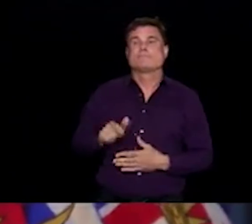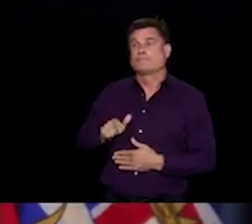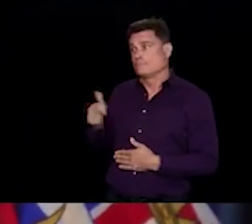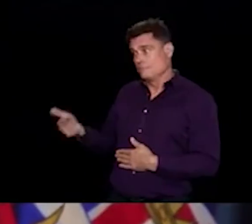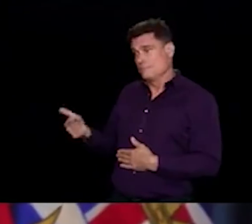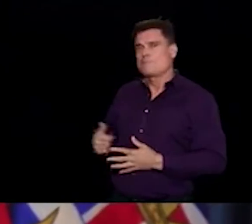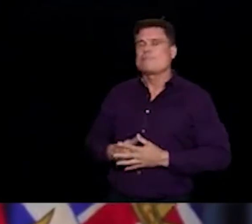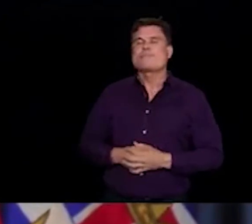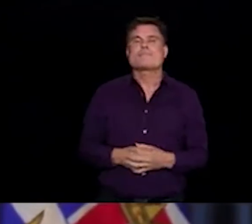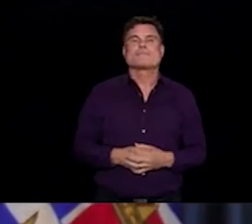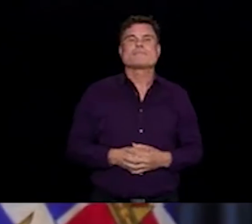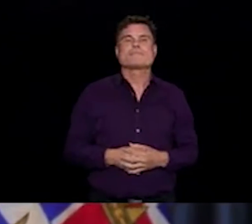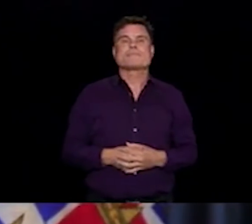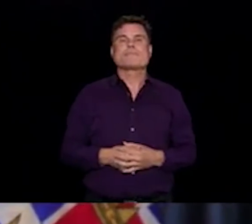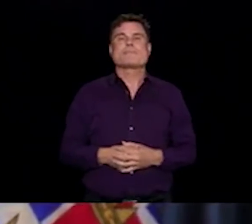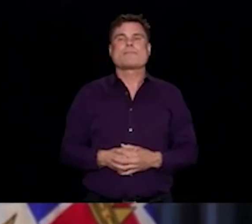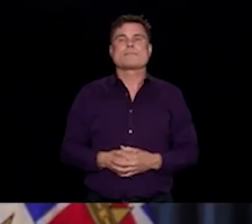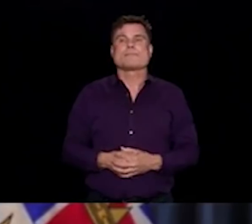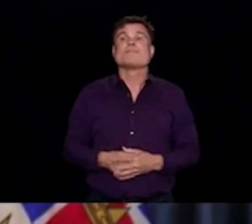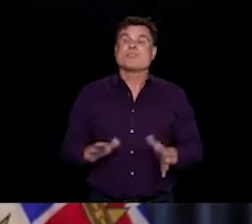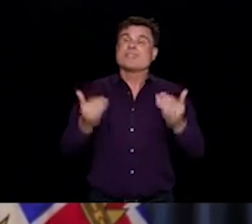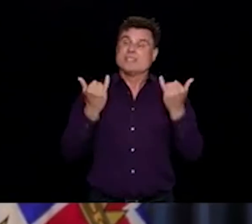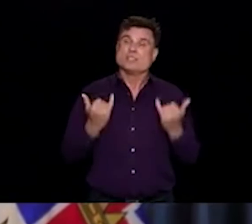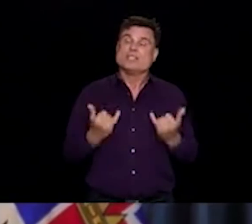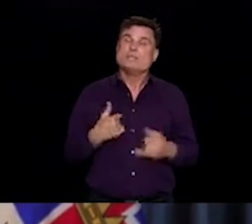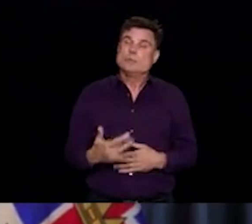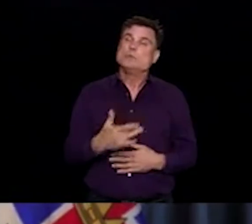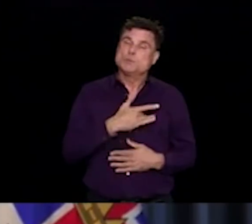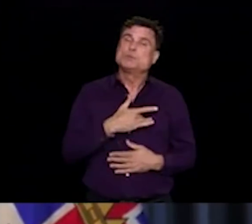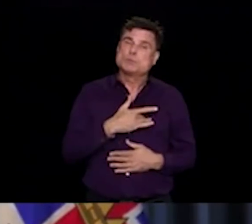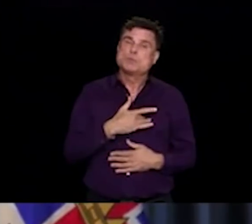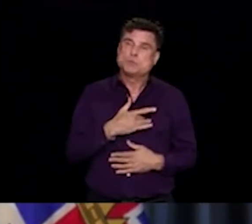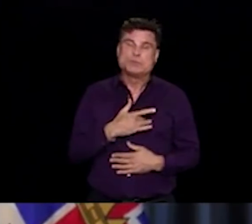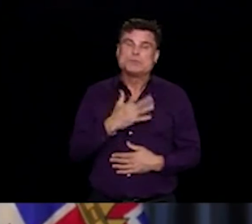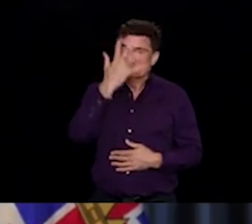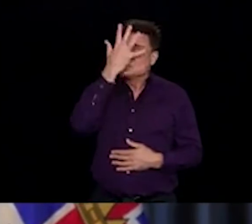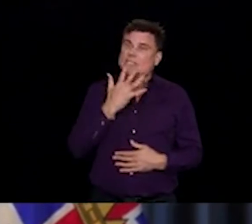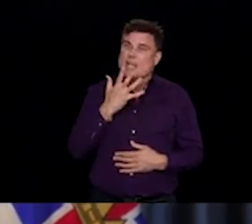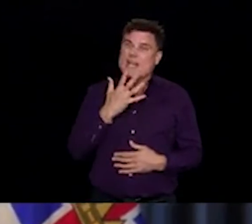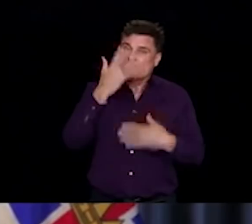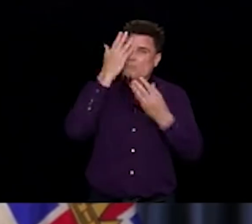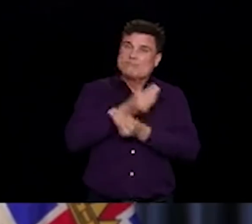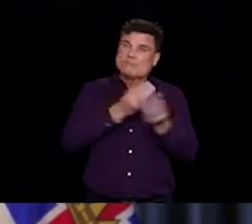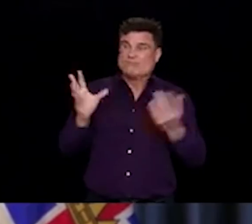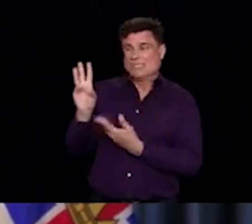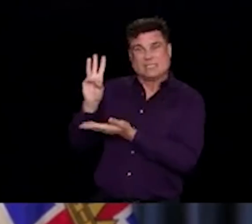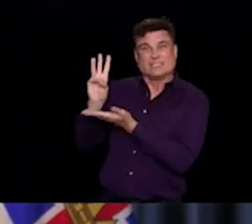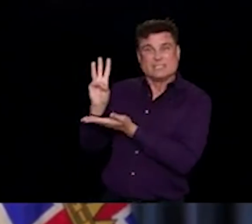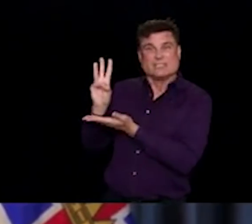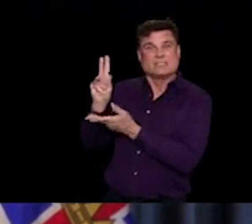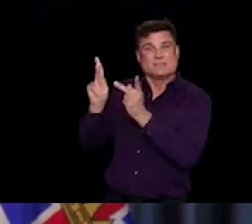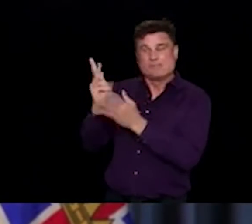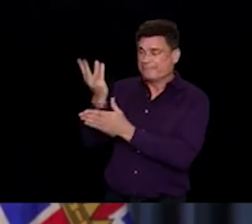Thank you very much, Dr. Henry. And this is obviously a very somber day for us. 6 people are announcing the deaths of